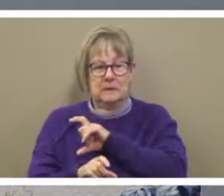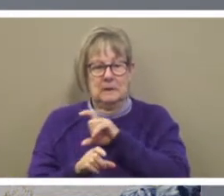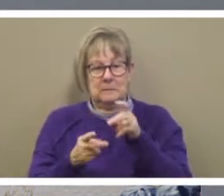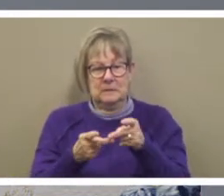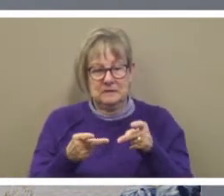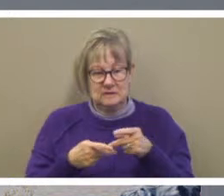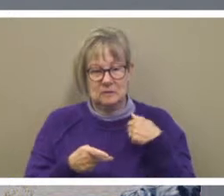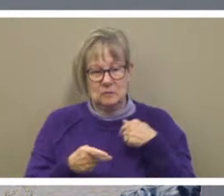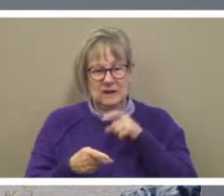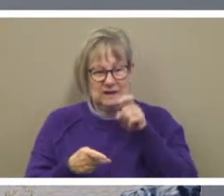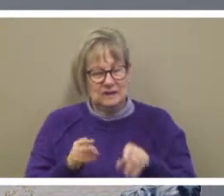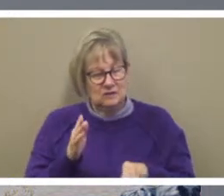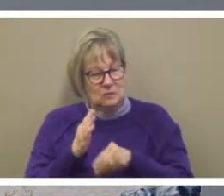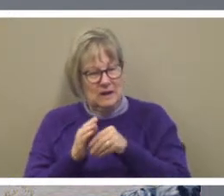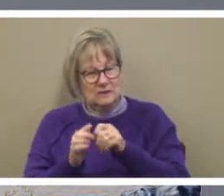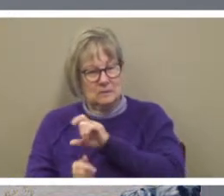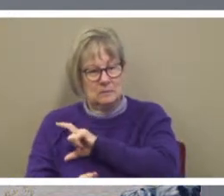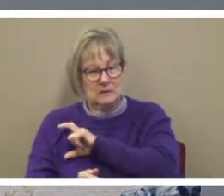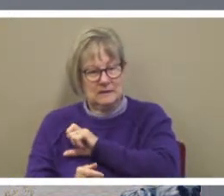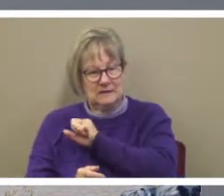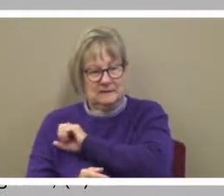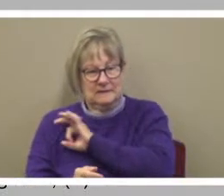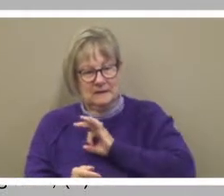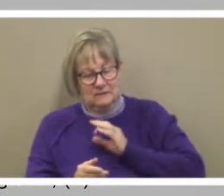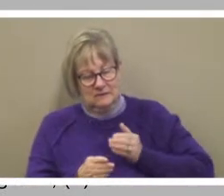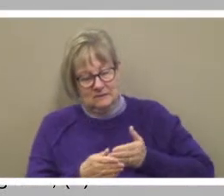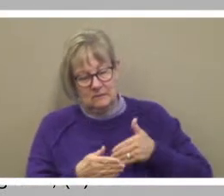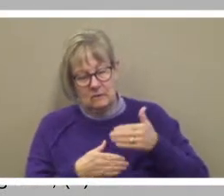department staffing over the next 5 to 10 years.